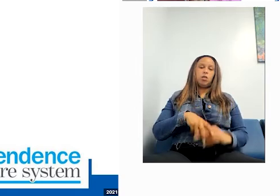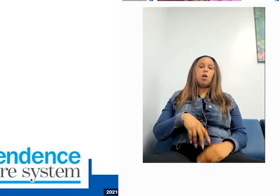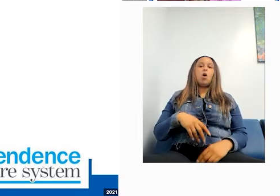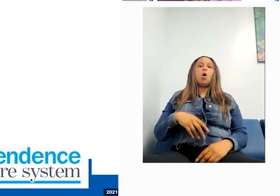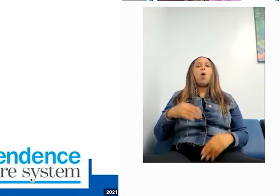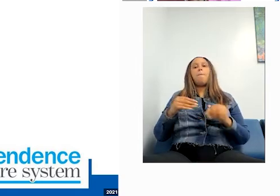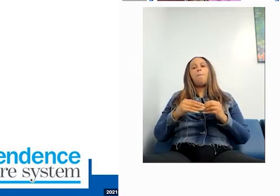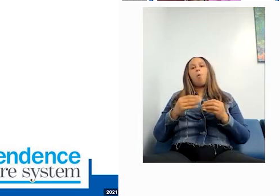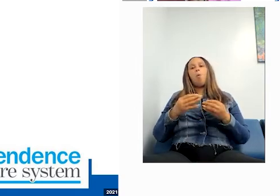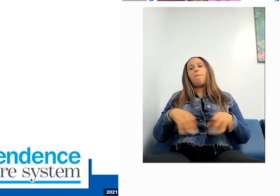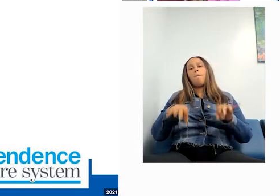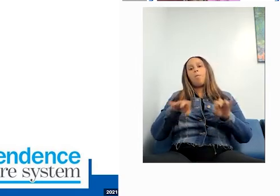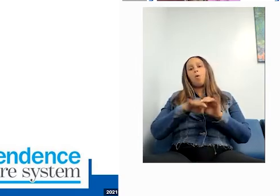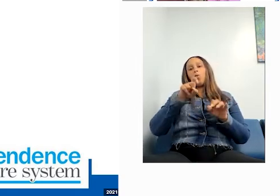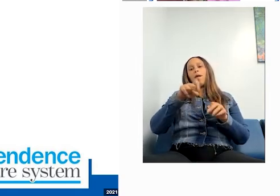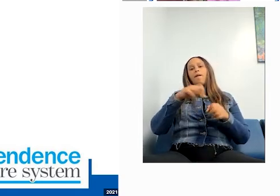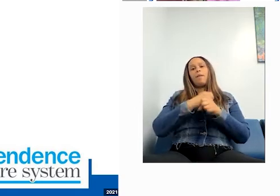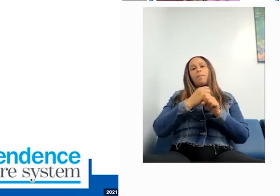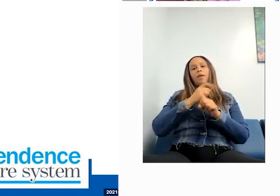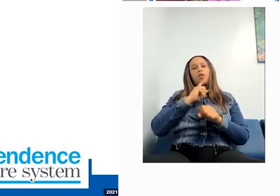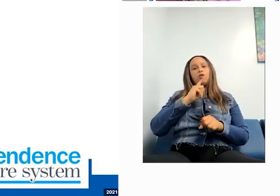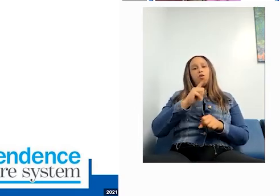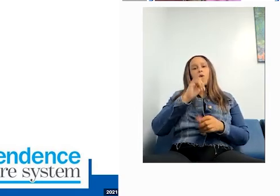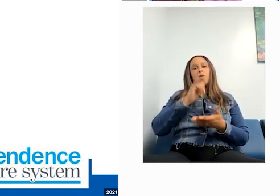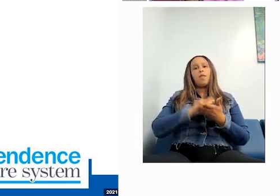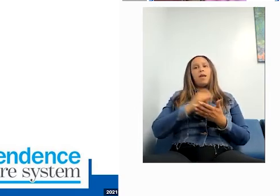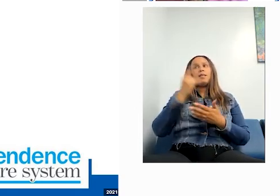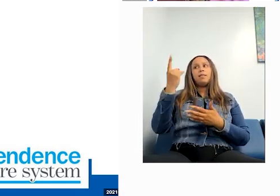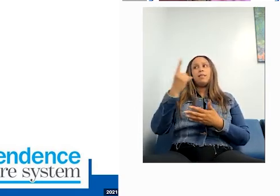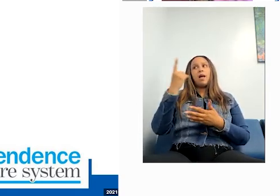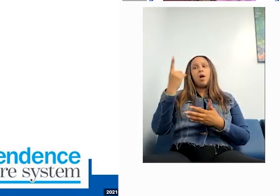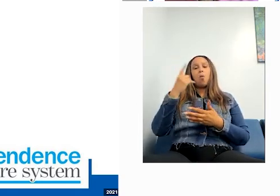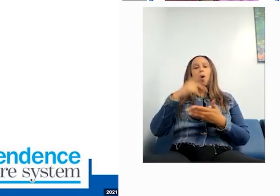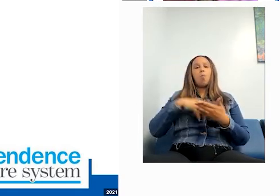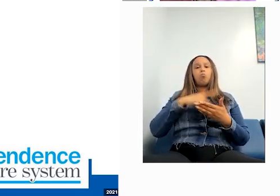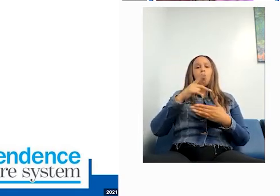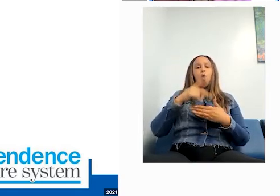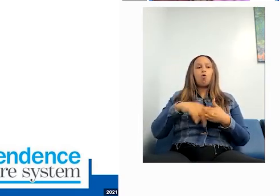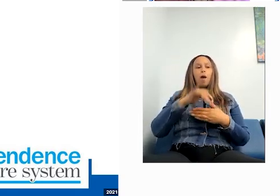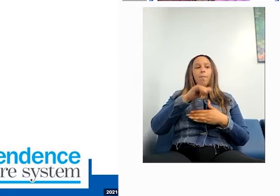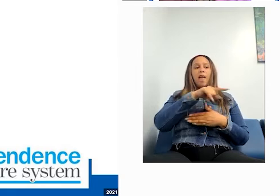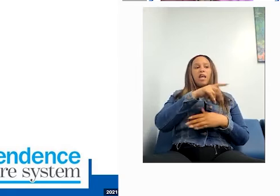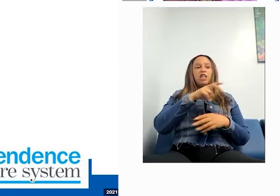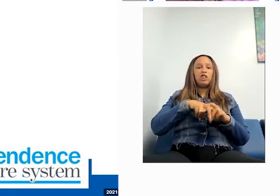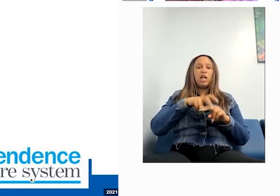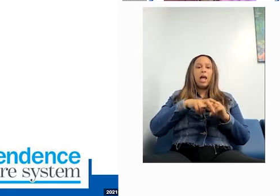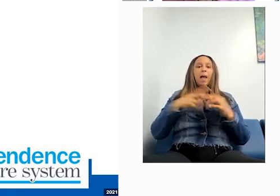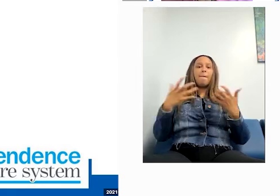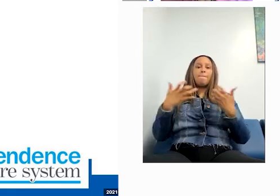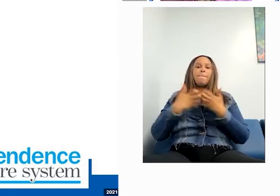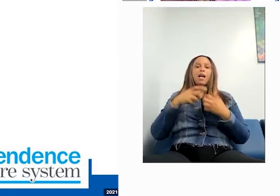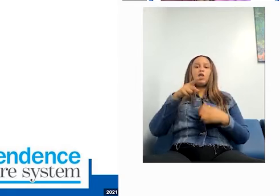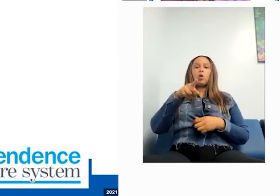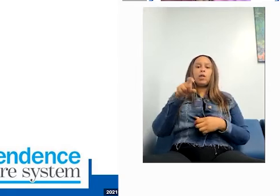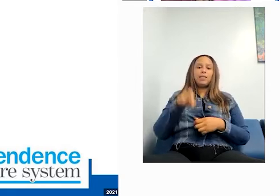to be sure that somebody's programming the chair to meet your needs. So you may need